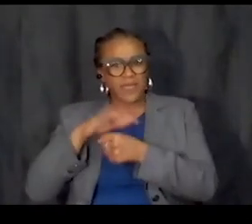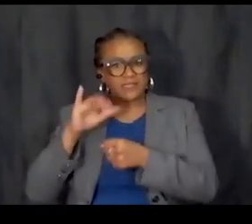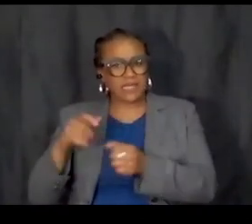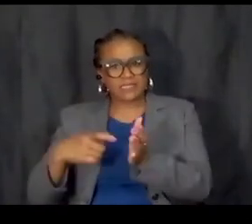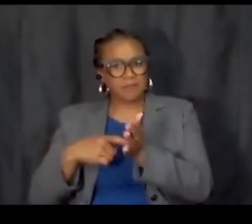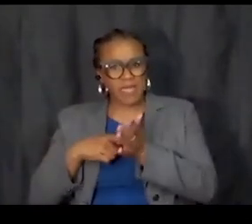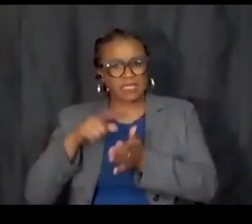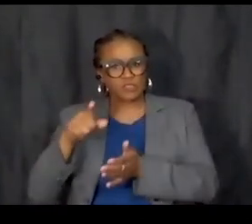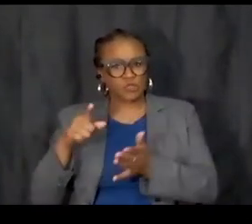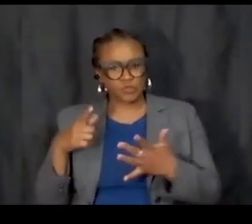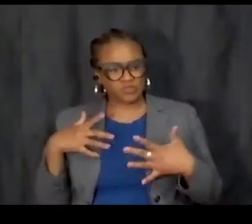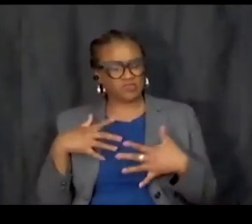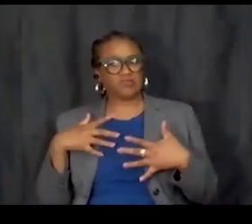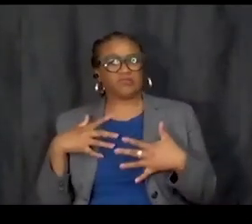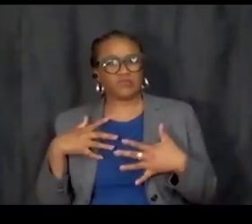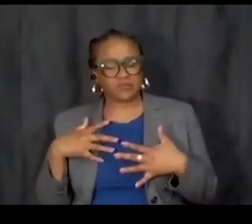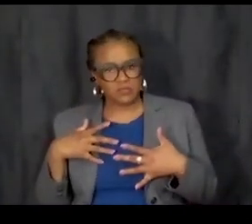trepidation.